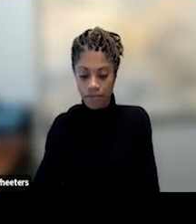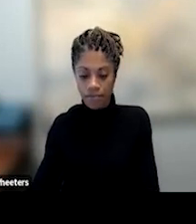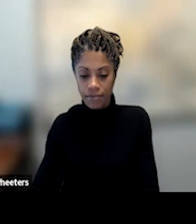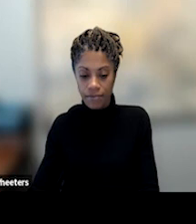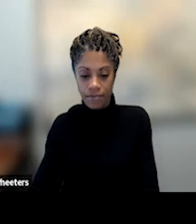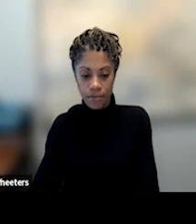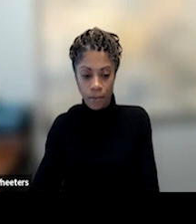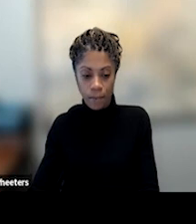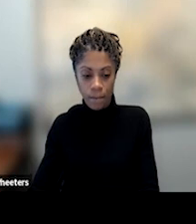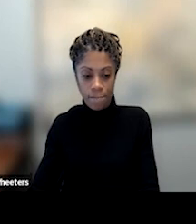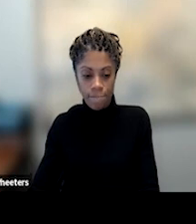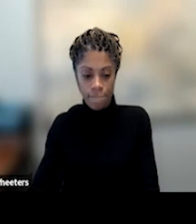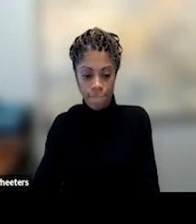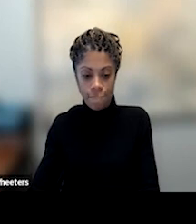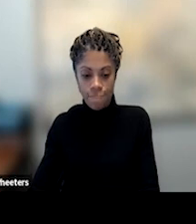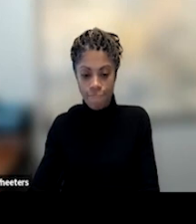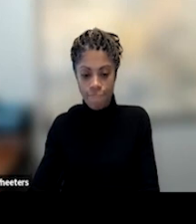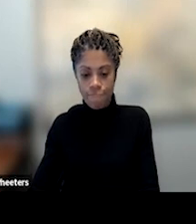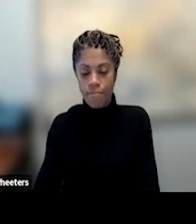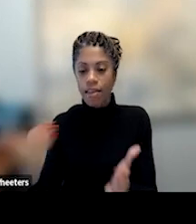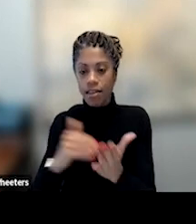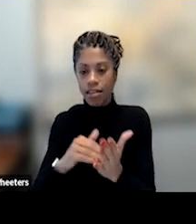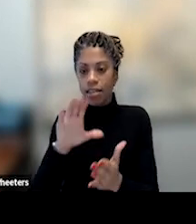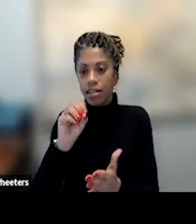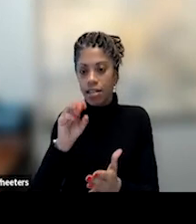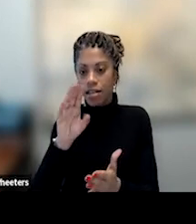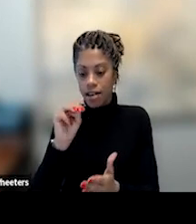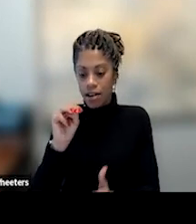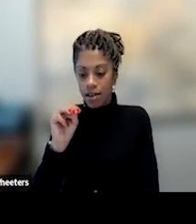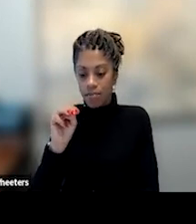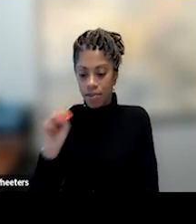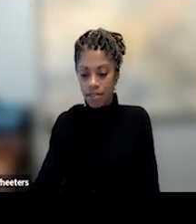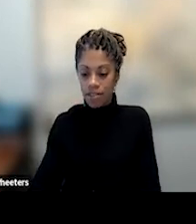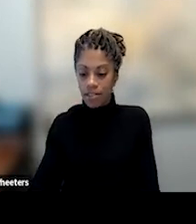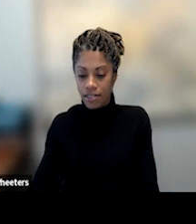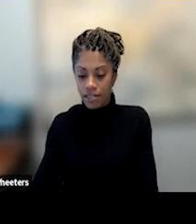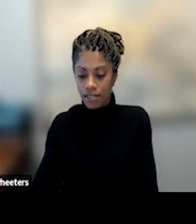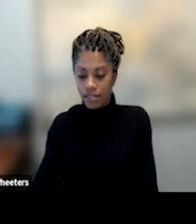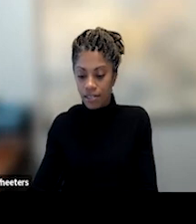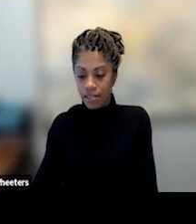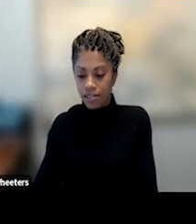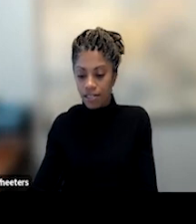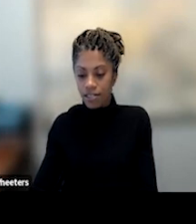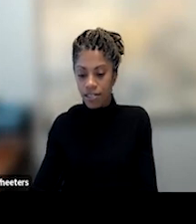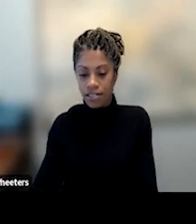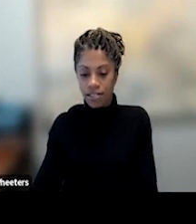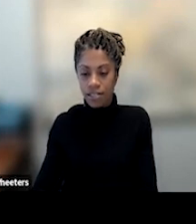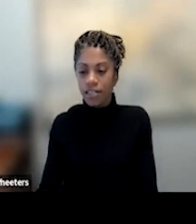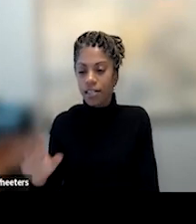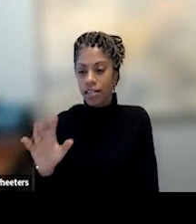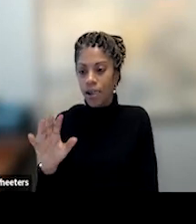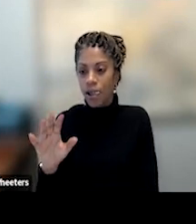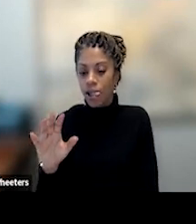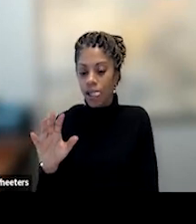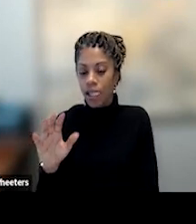ComNetwork Local, again, you know, pretty much anywhere you are in the country, there's likely a local group that's not too far from you. Many